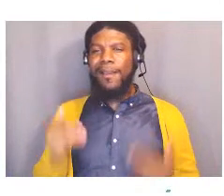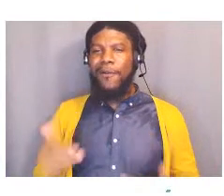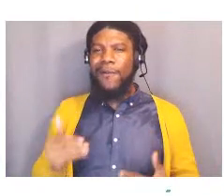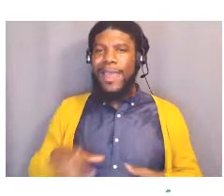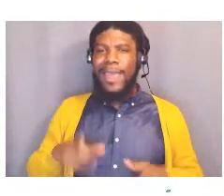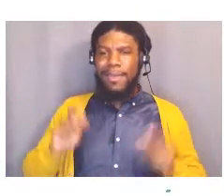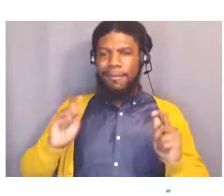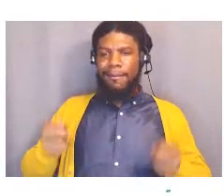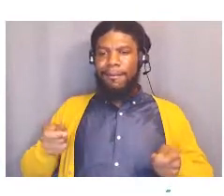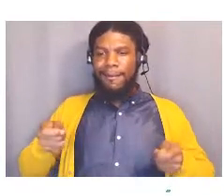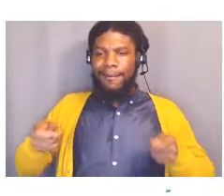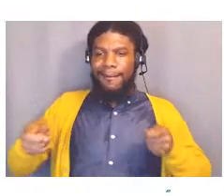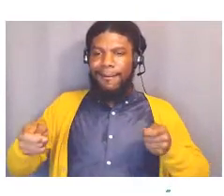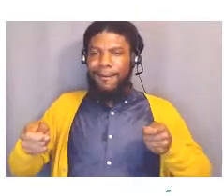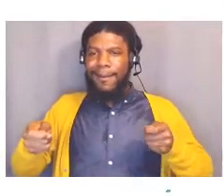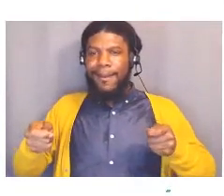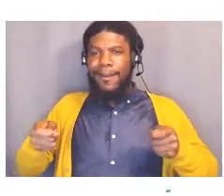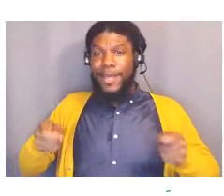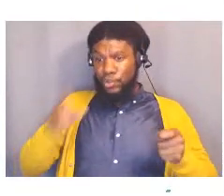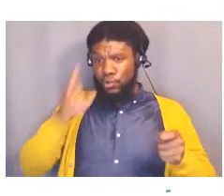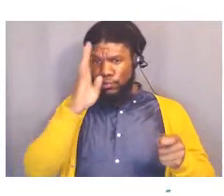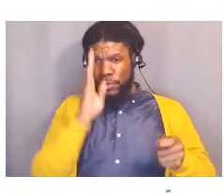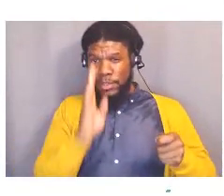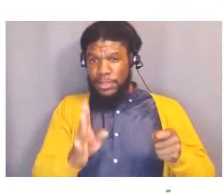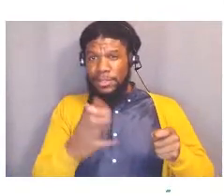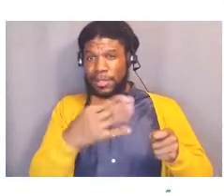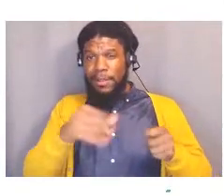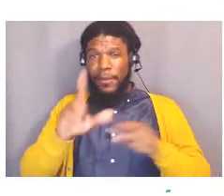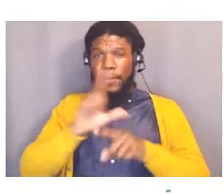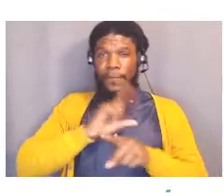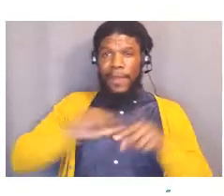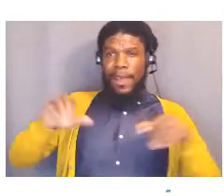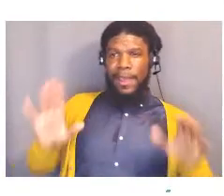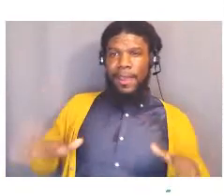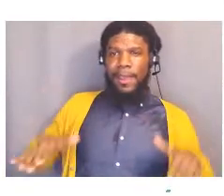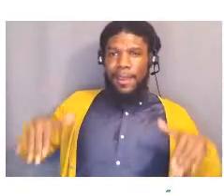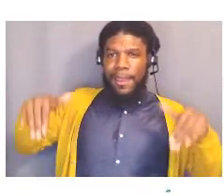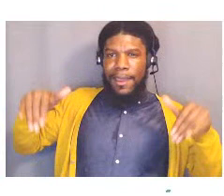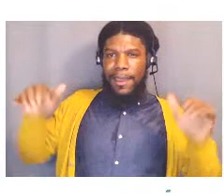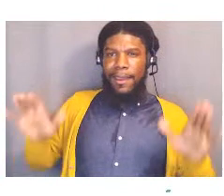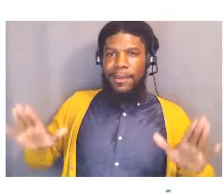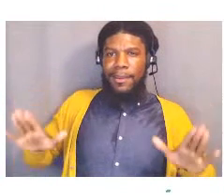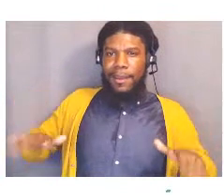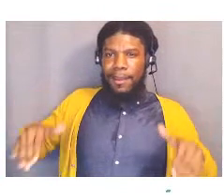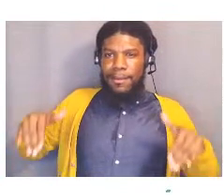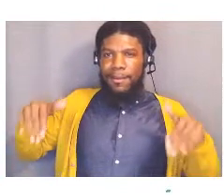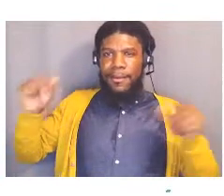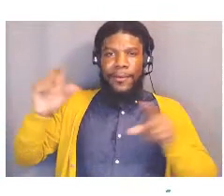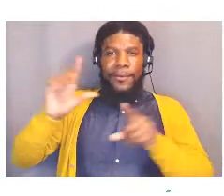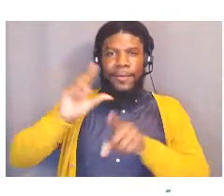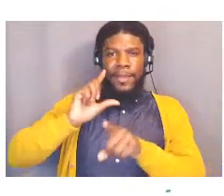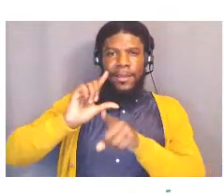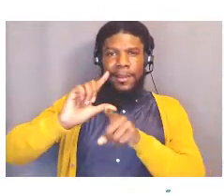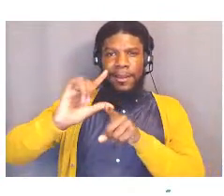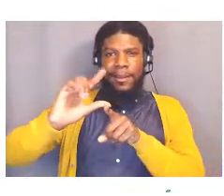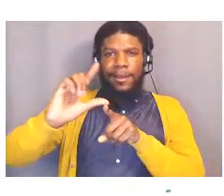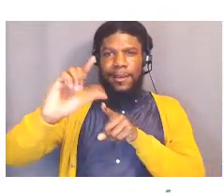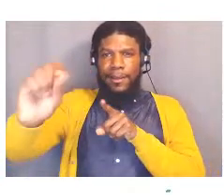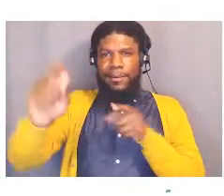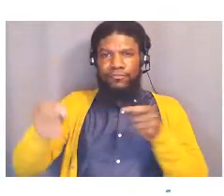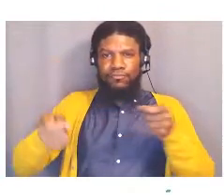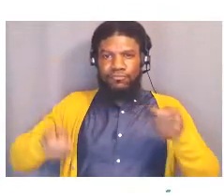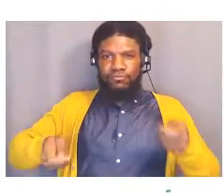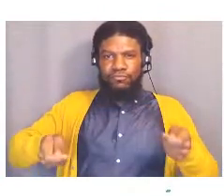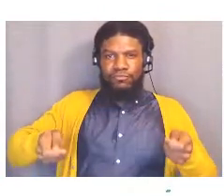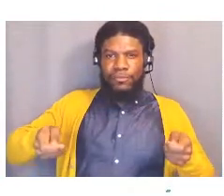right. Straighten up and fly right. Straighten up and fly